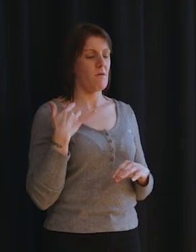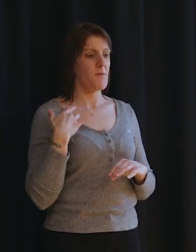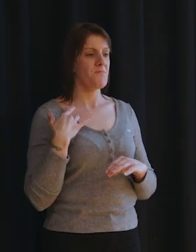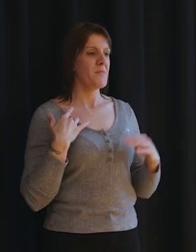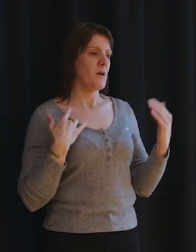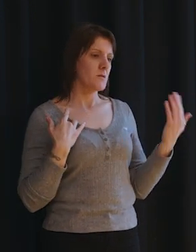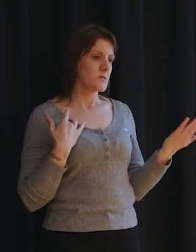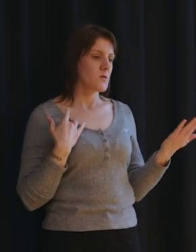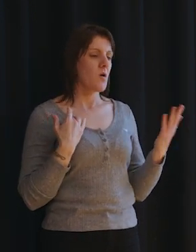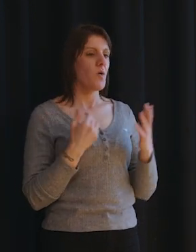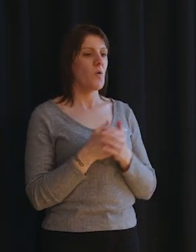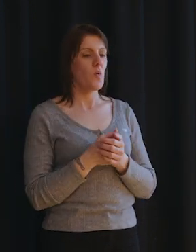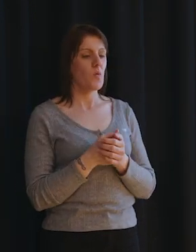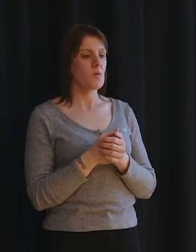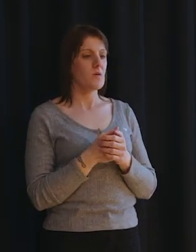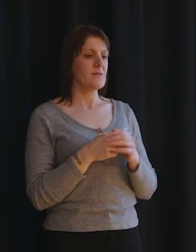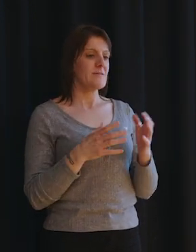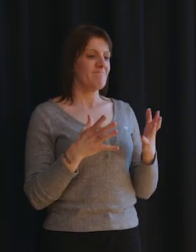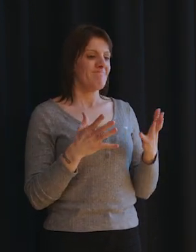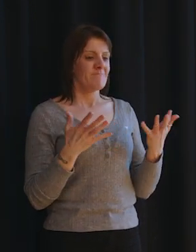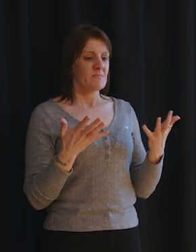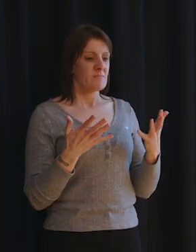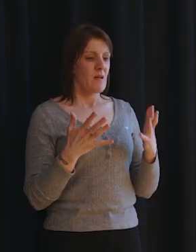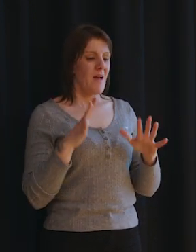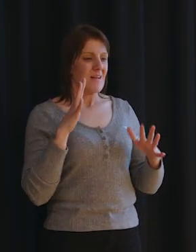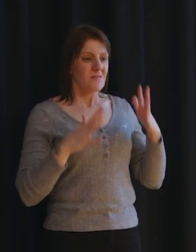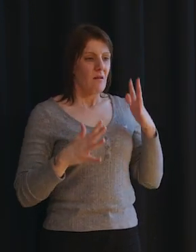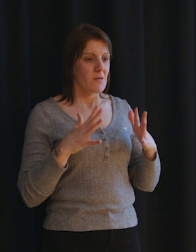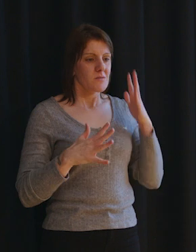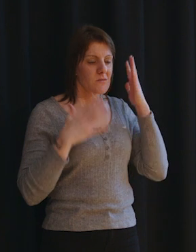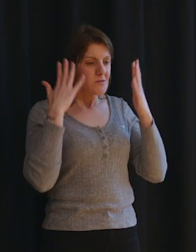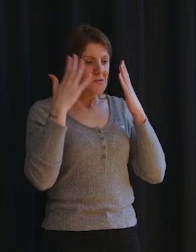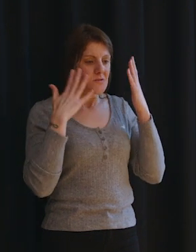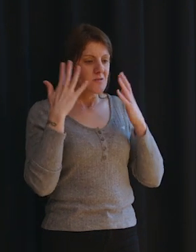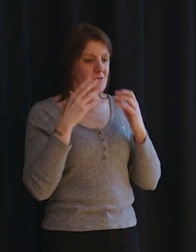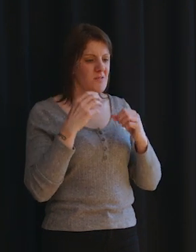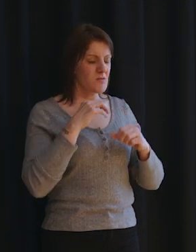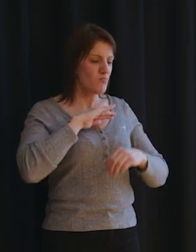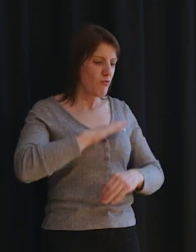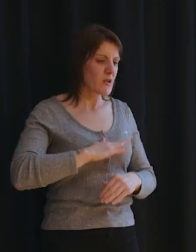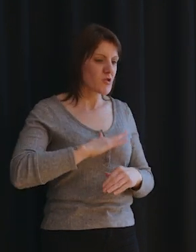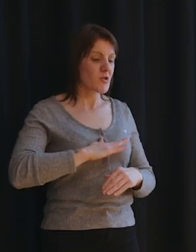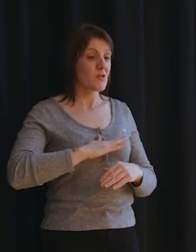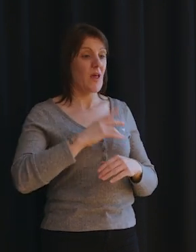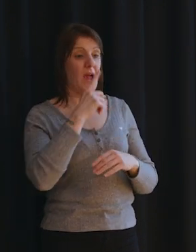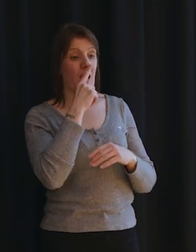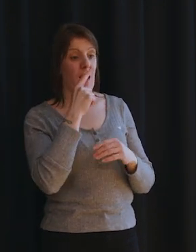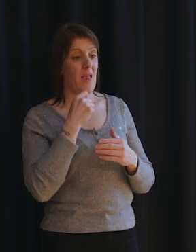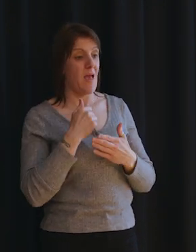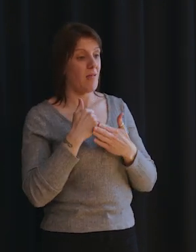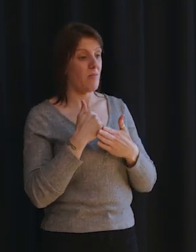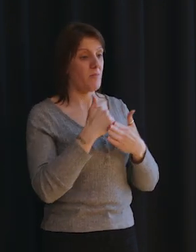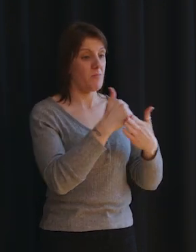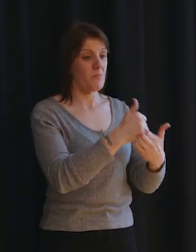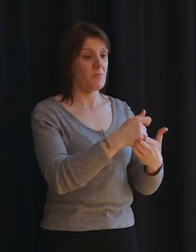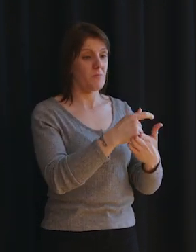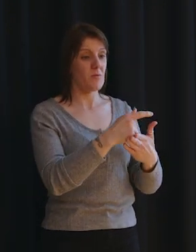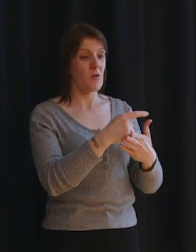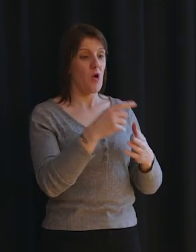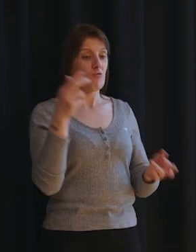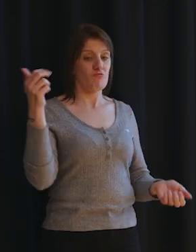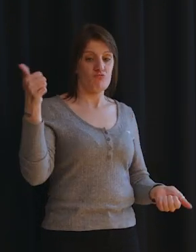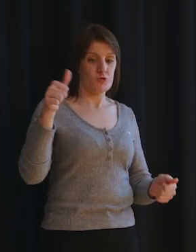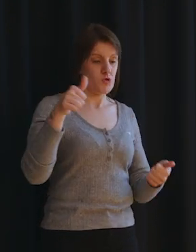with neurodiversity, such as anxiety, depression, is also important and may decrease the risk of substance use. So it's helping kind of develop